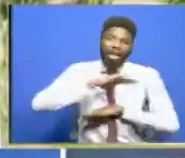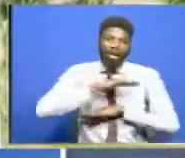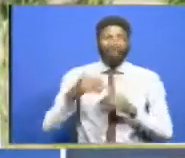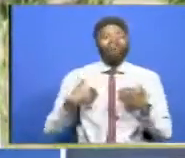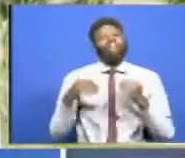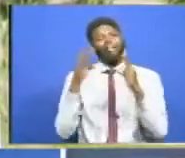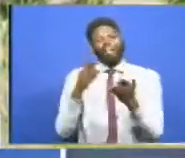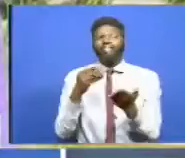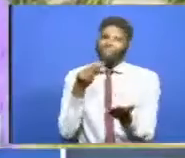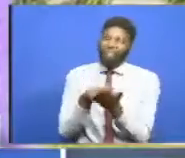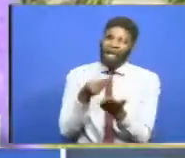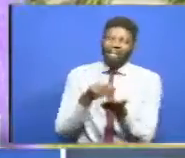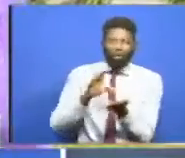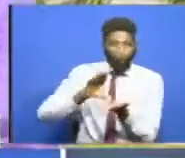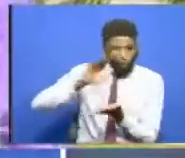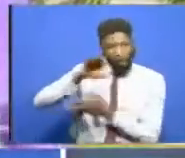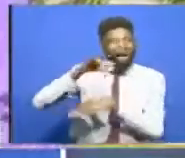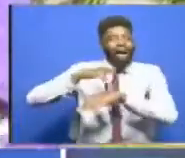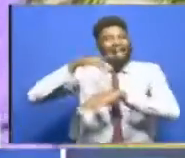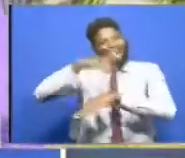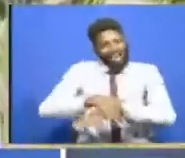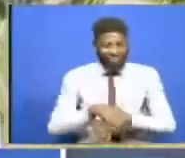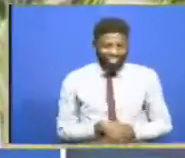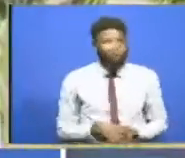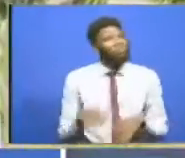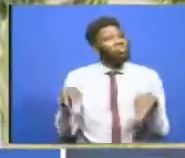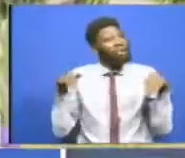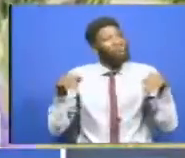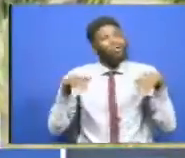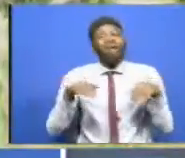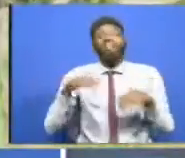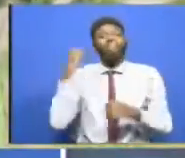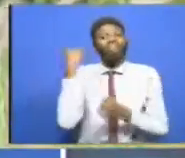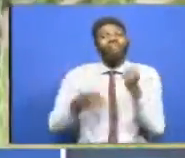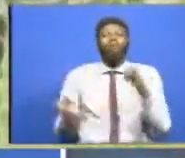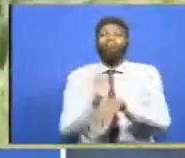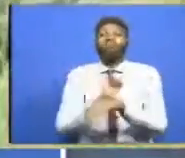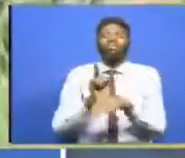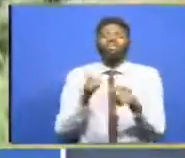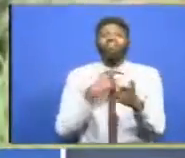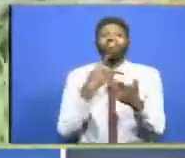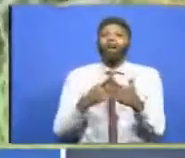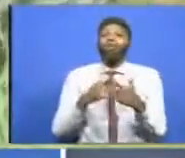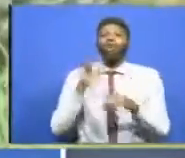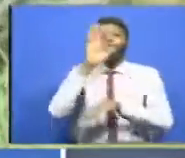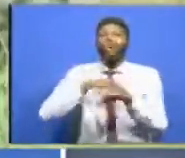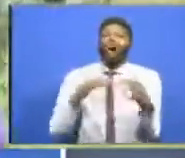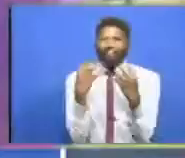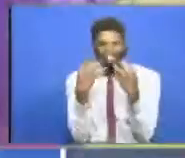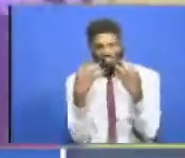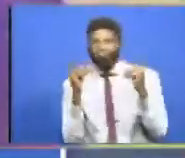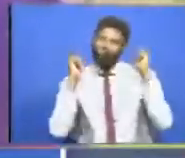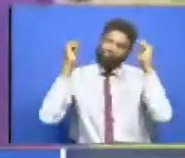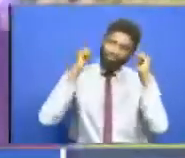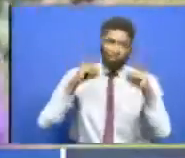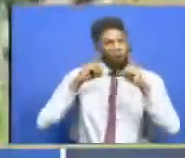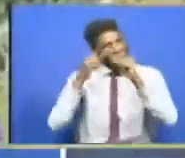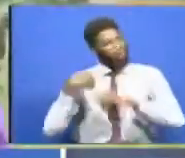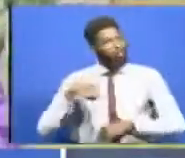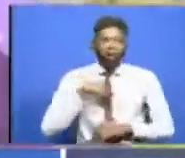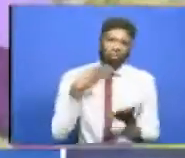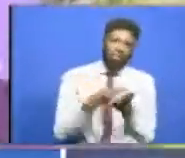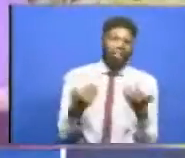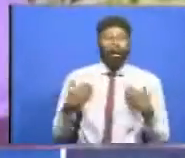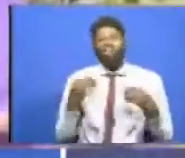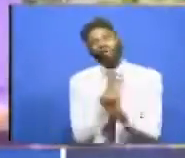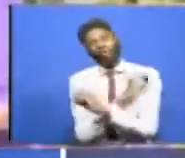them money early enough. Hii mambo kungojea last minute until they call press conferences, wanaandamana, wanasema we don't have money to fund